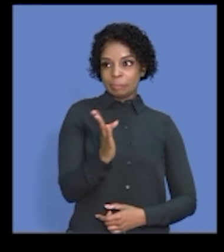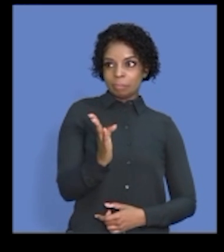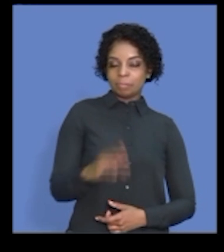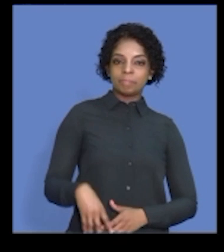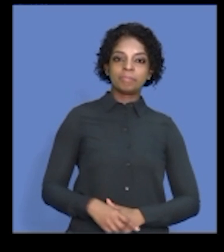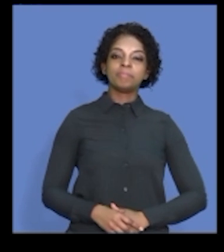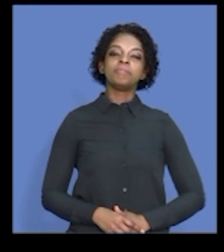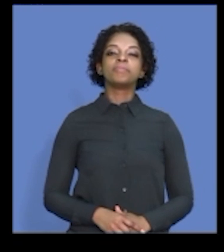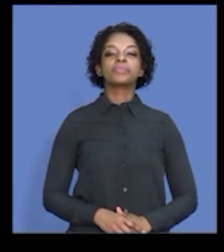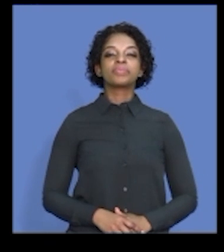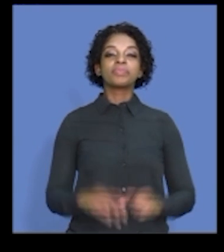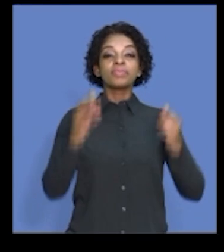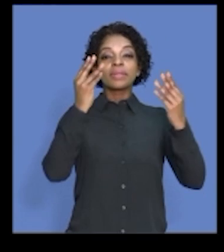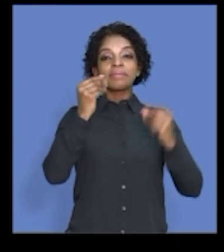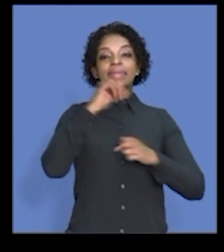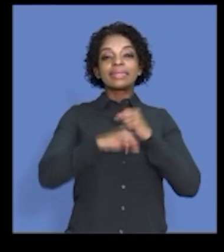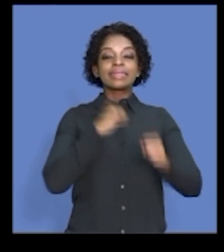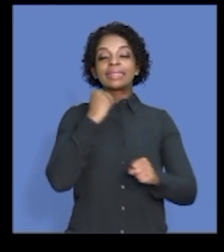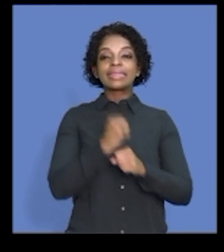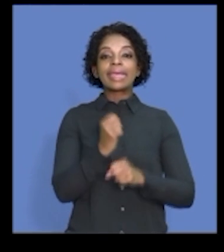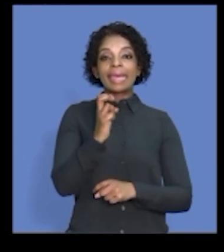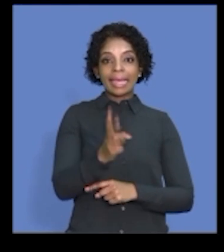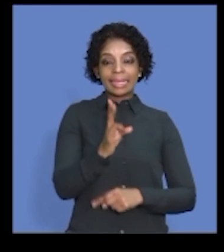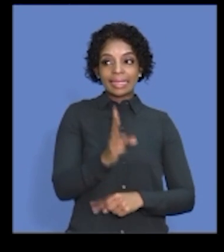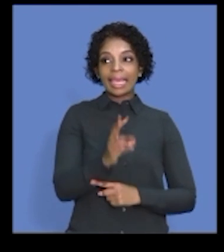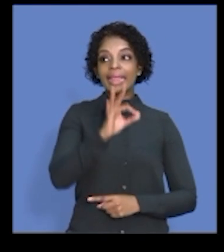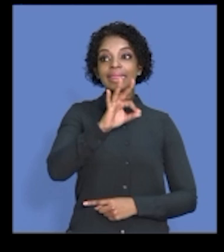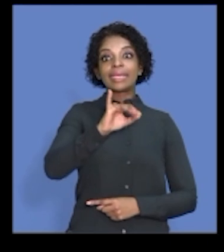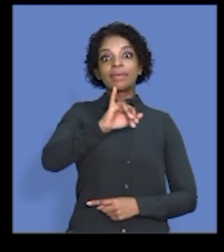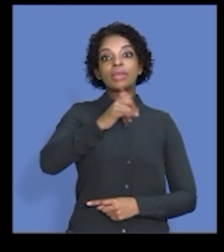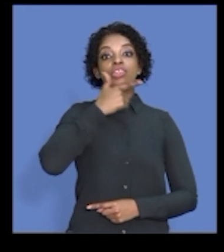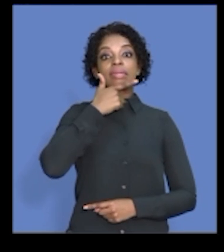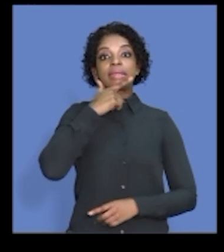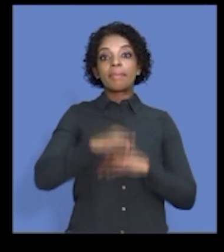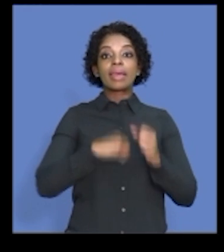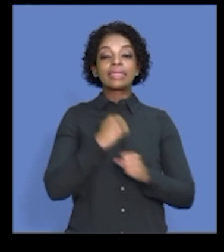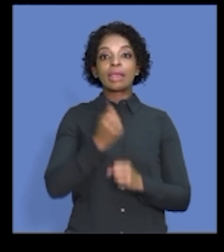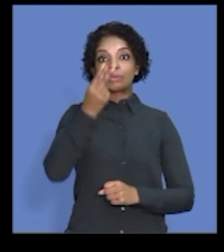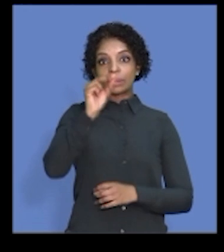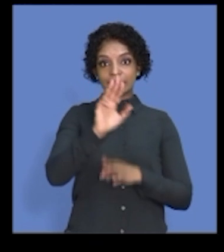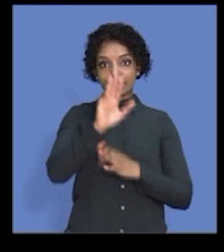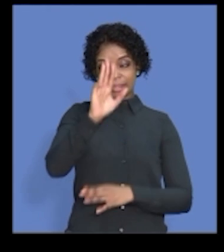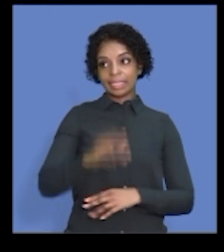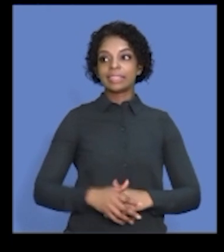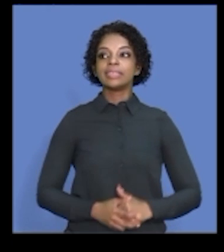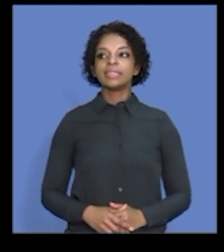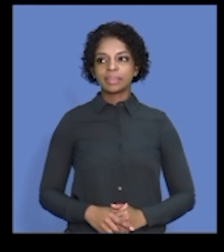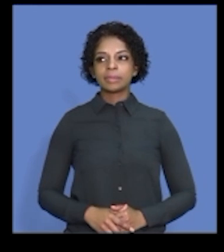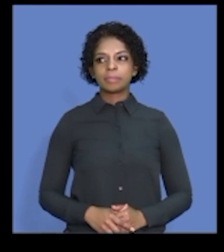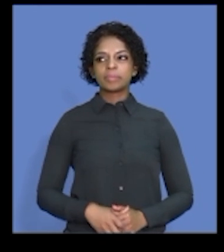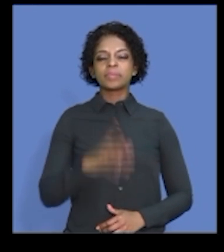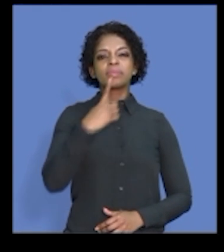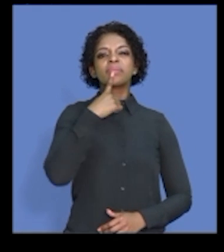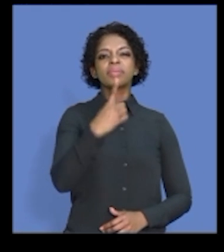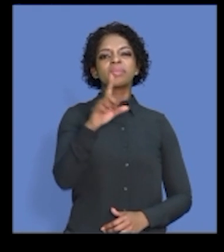follows. Your financial year, again, once again, 31st of December 2019, you are told that your salaries and